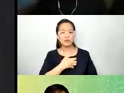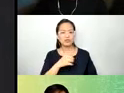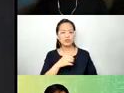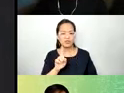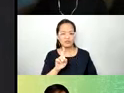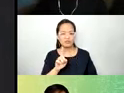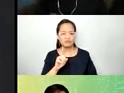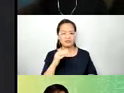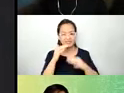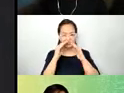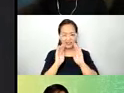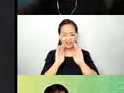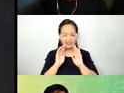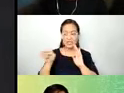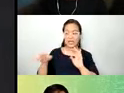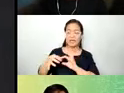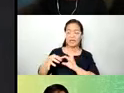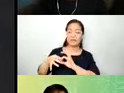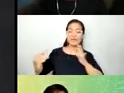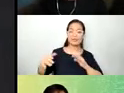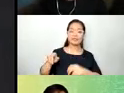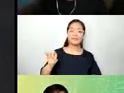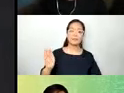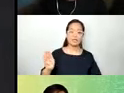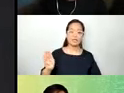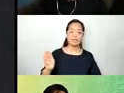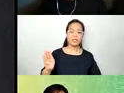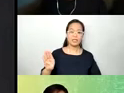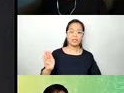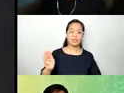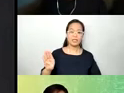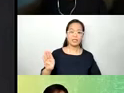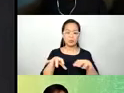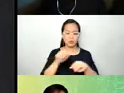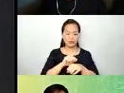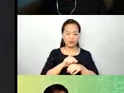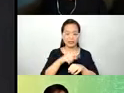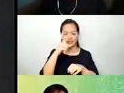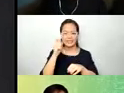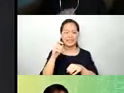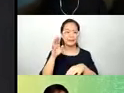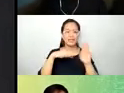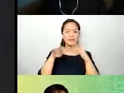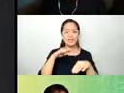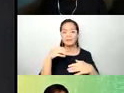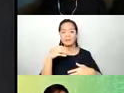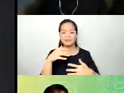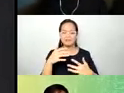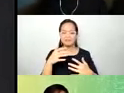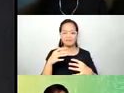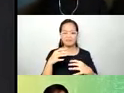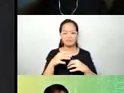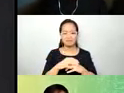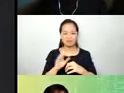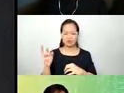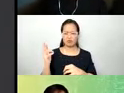My friend unfriended me and my wife when my wife had to resign from work due to back problems. They were very, very close.